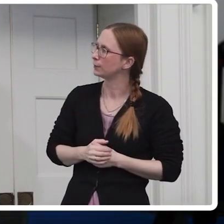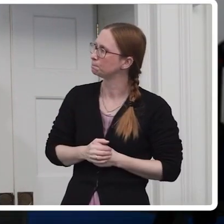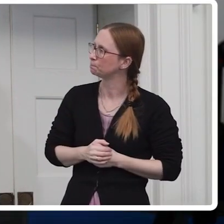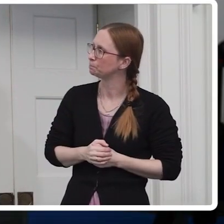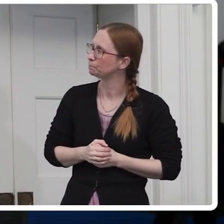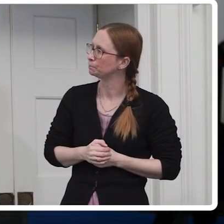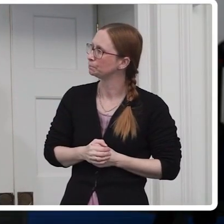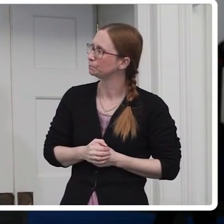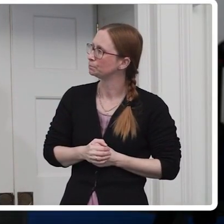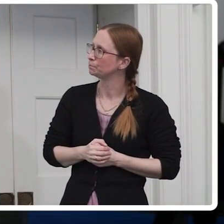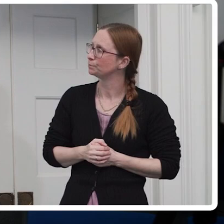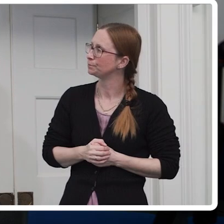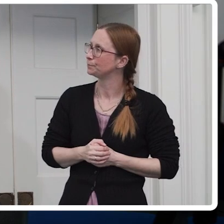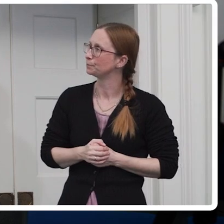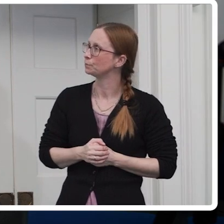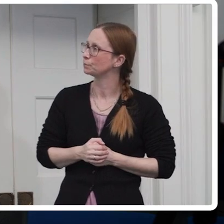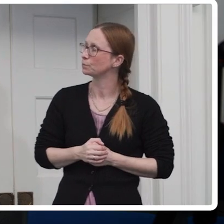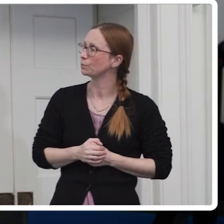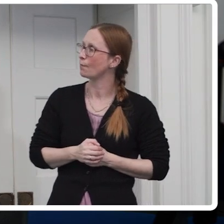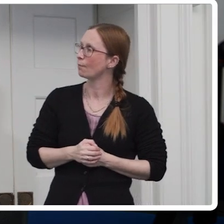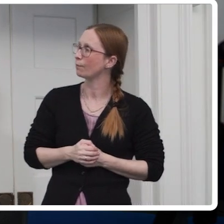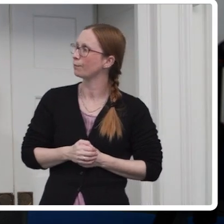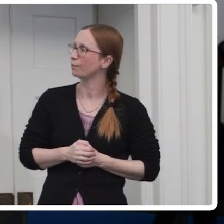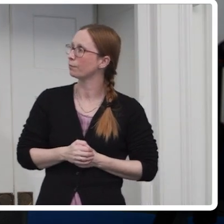to prompt us about that as well. This one's quite good.